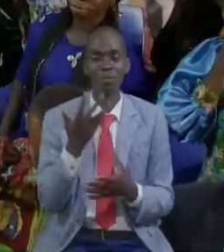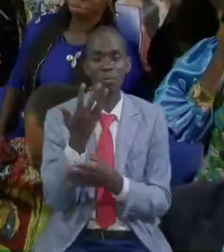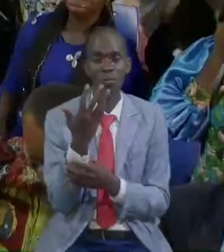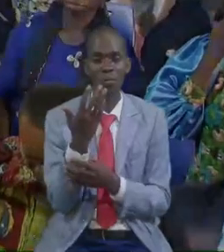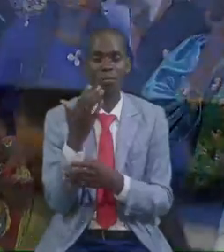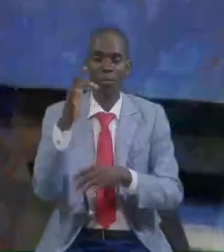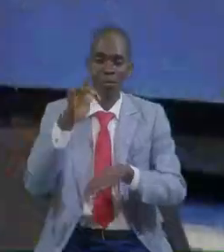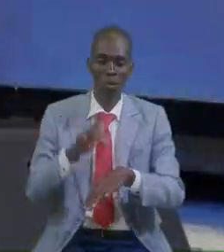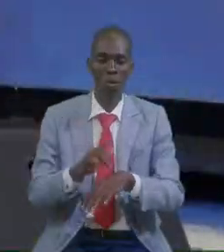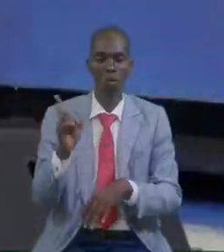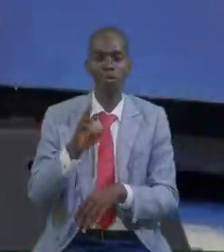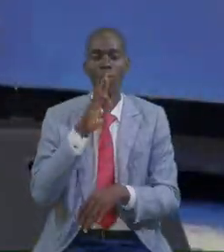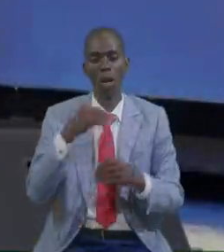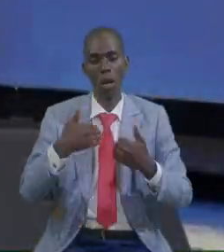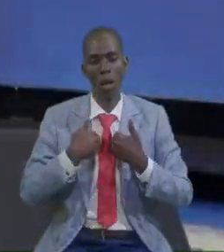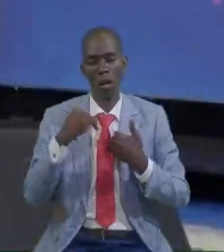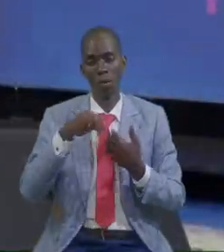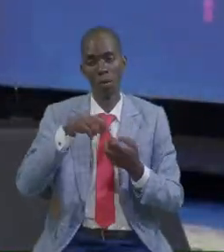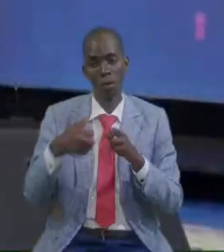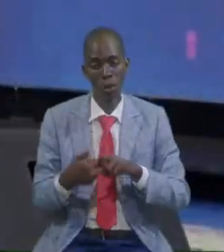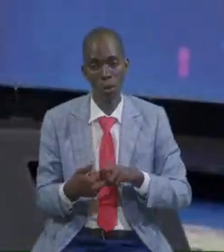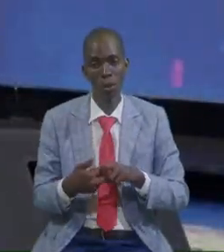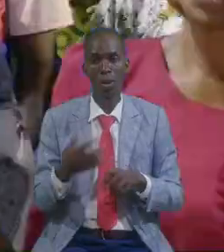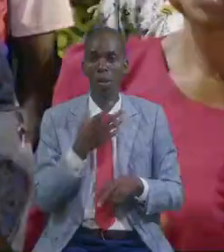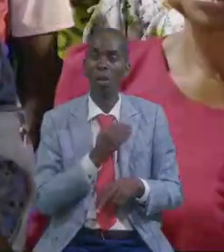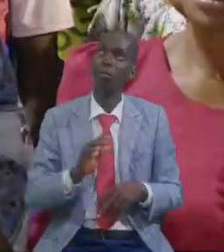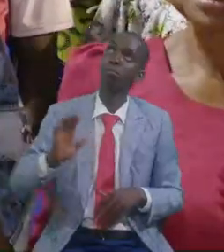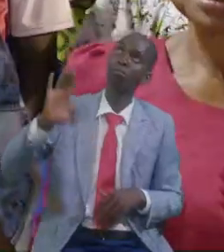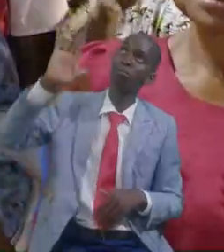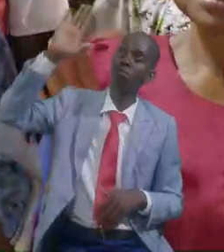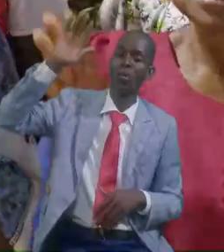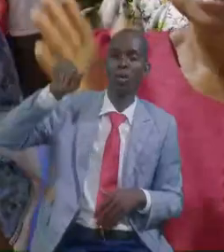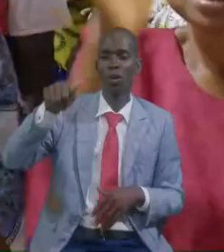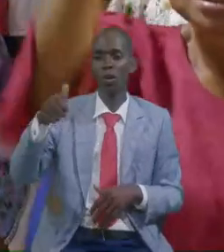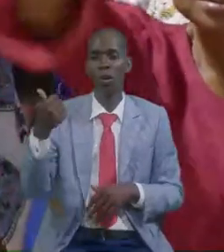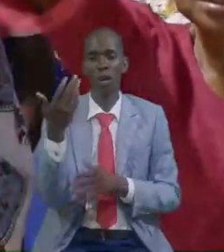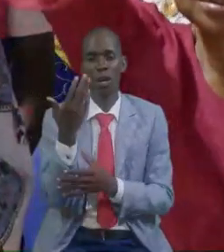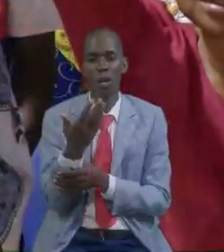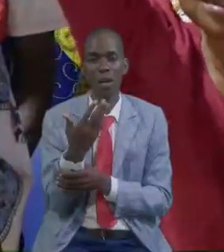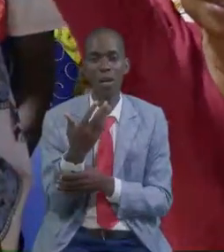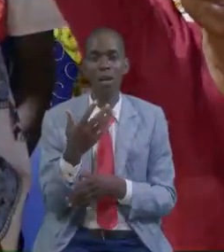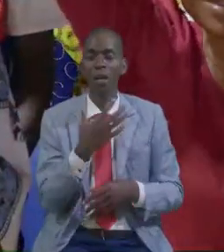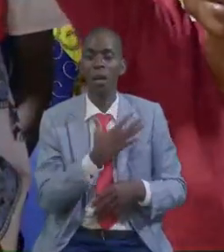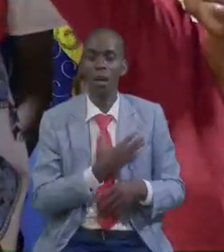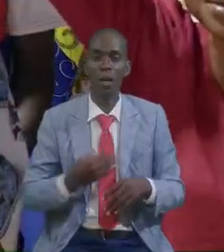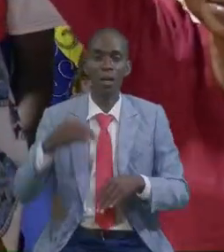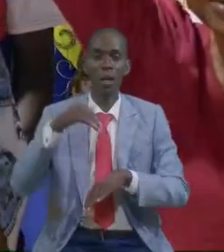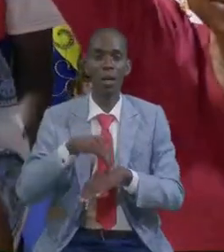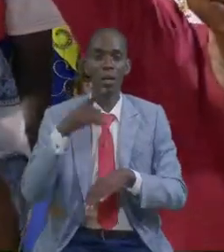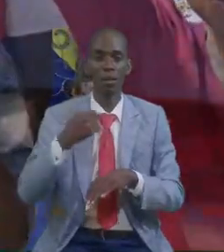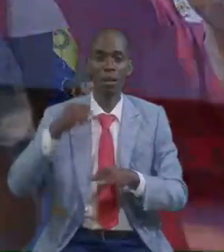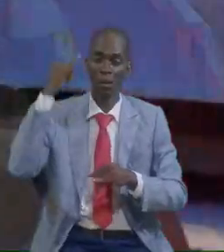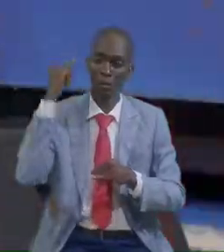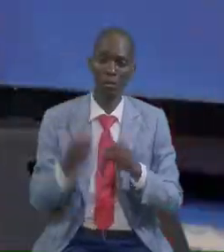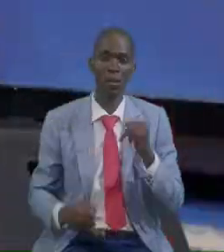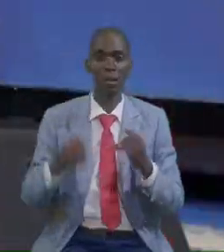have the challenge. You raise up the other hand. And at the final amen,